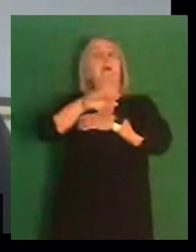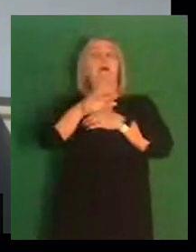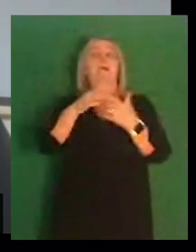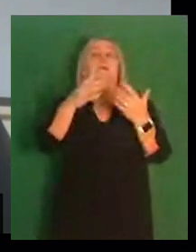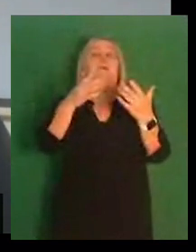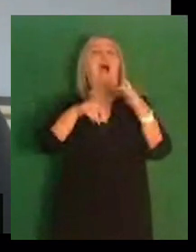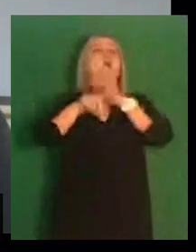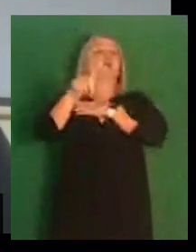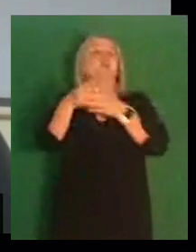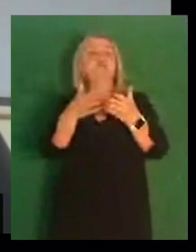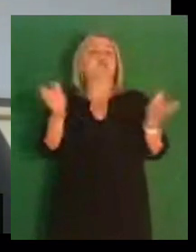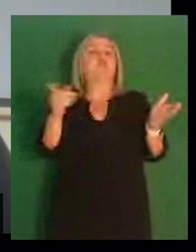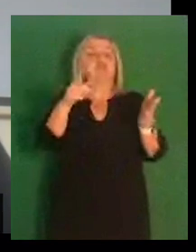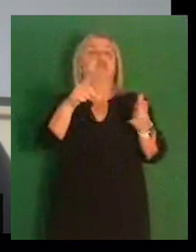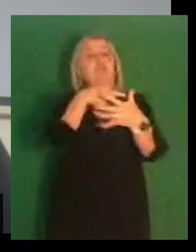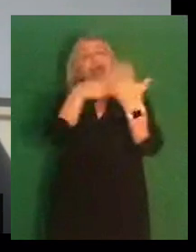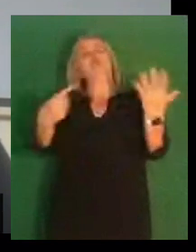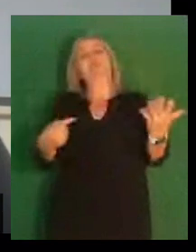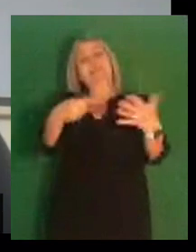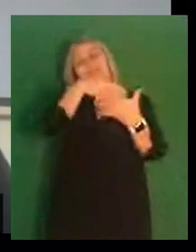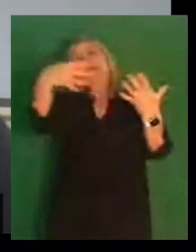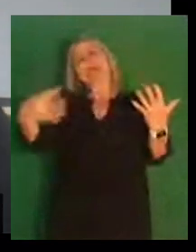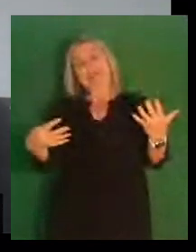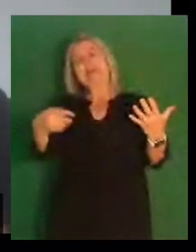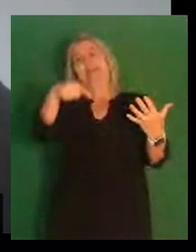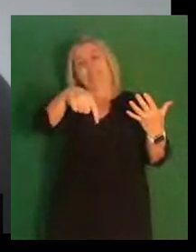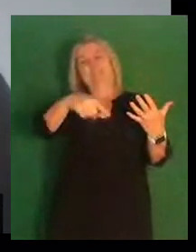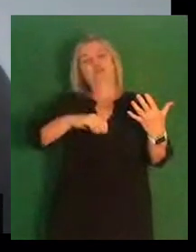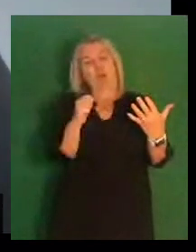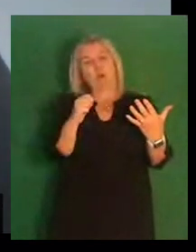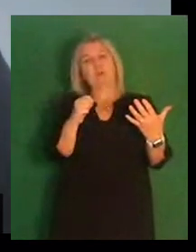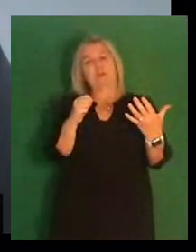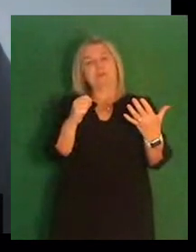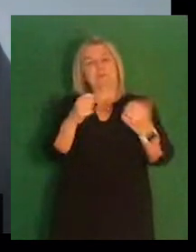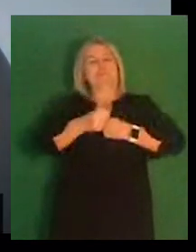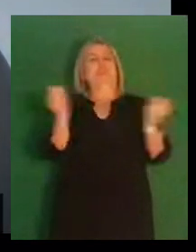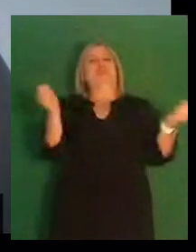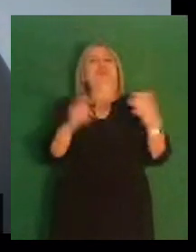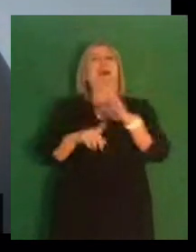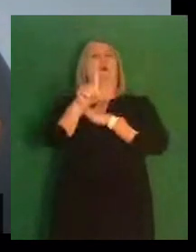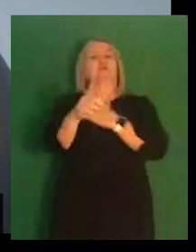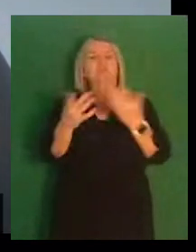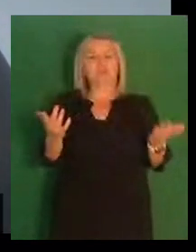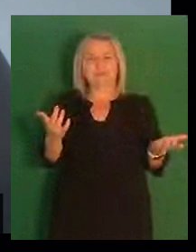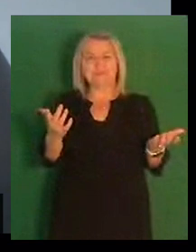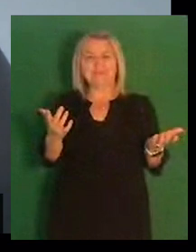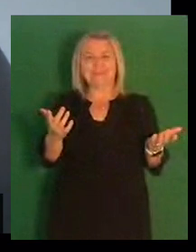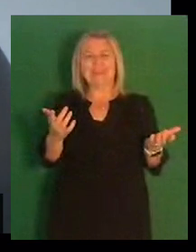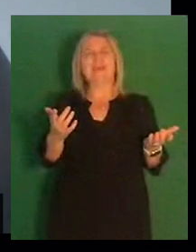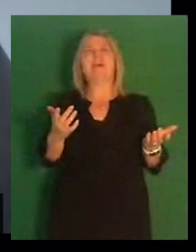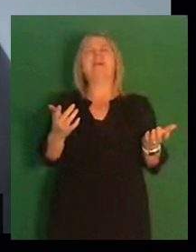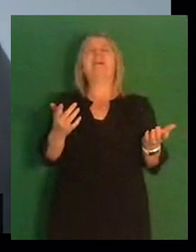the LGBT community in Scotland. And we've actually kind of merged the digital form to make